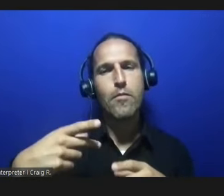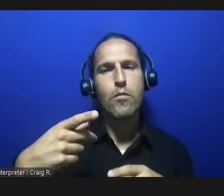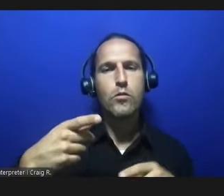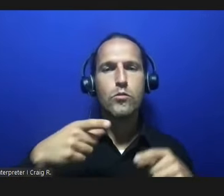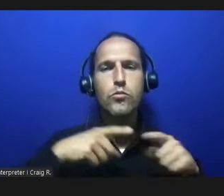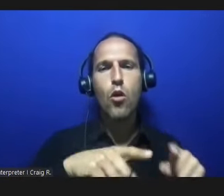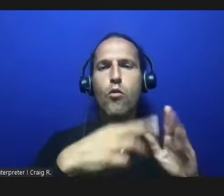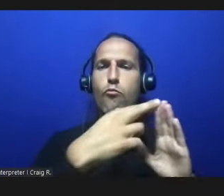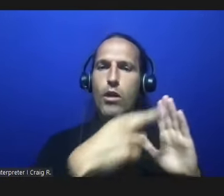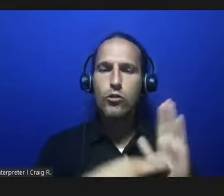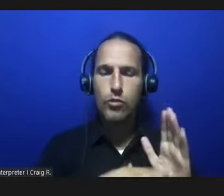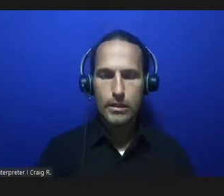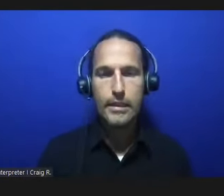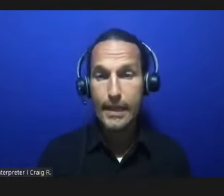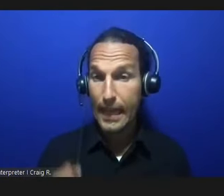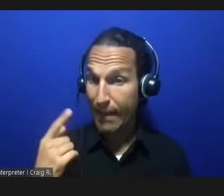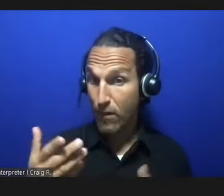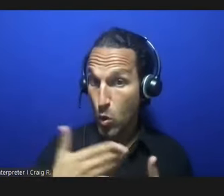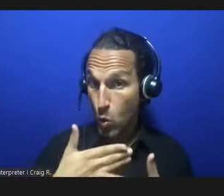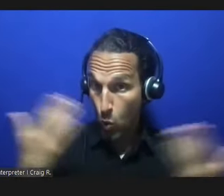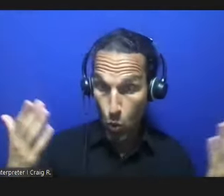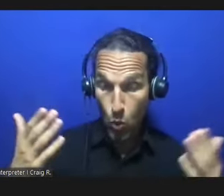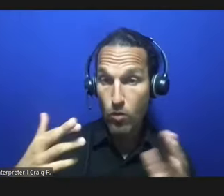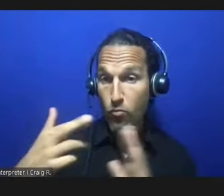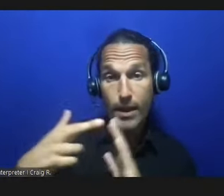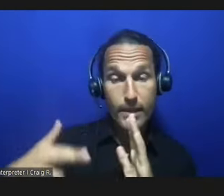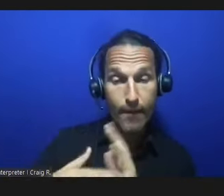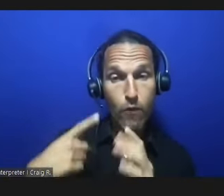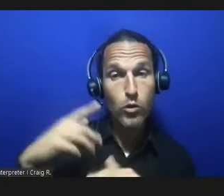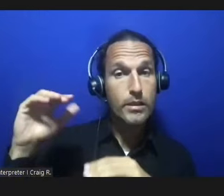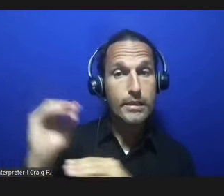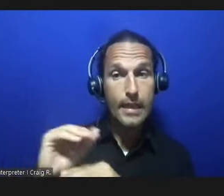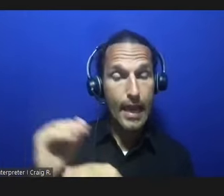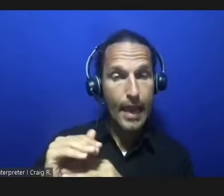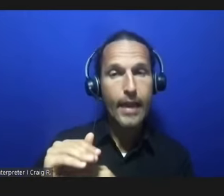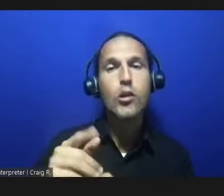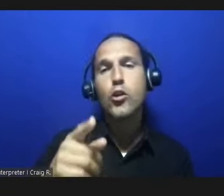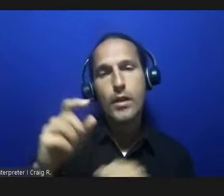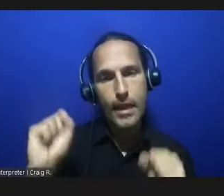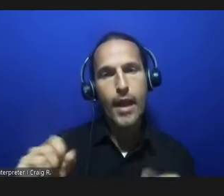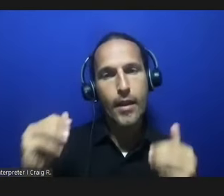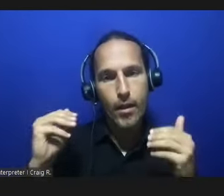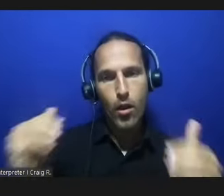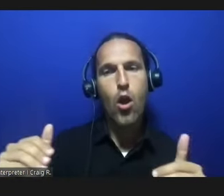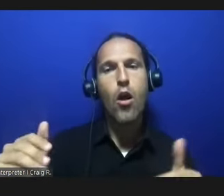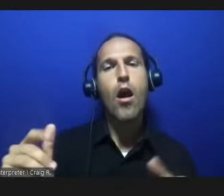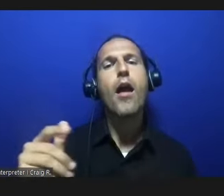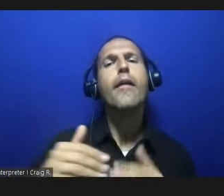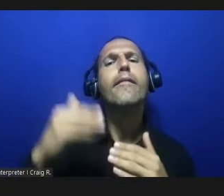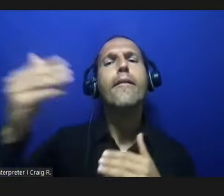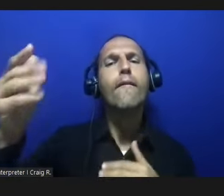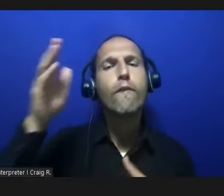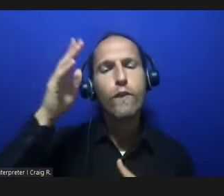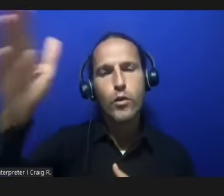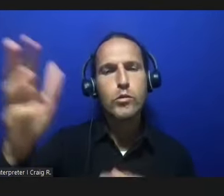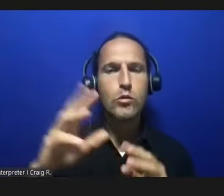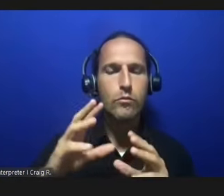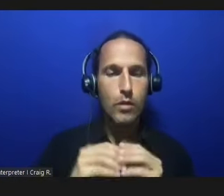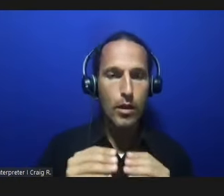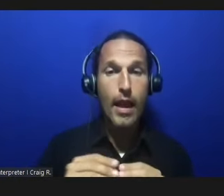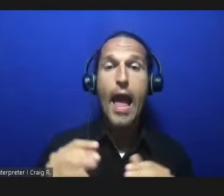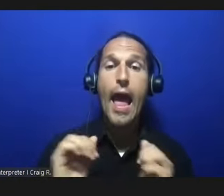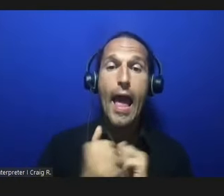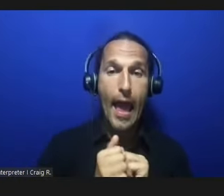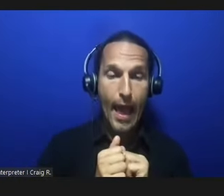up. If you did not sign up to speak at today's webinar, you may sign up to speak at an upcoming webinar. To do